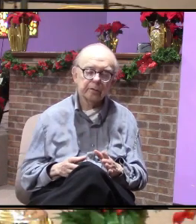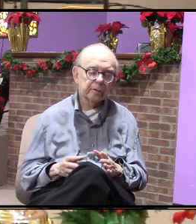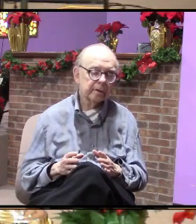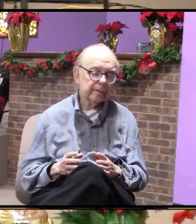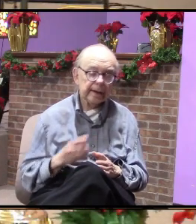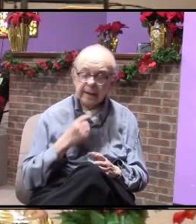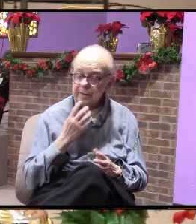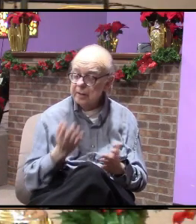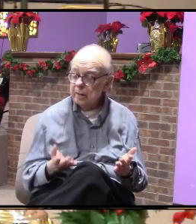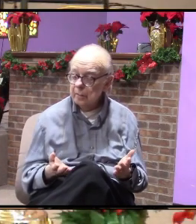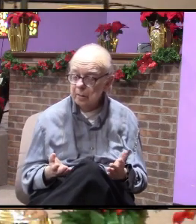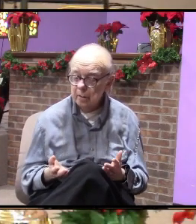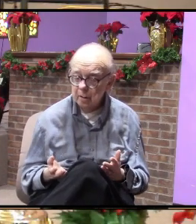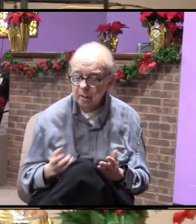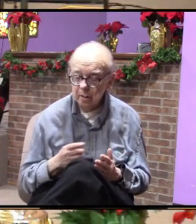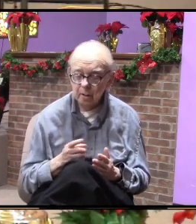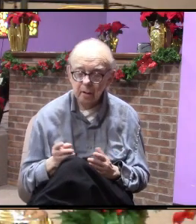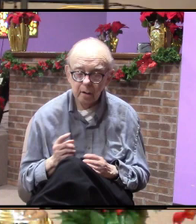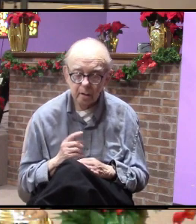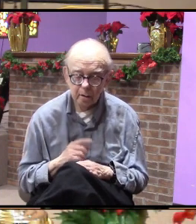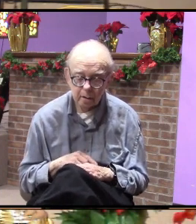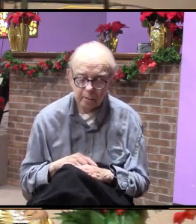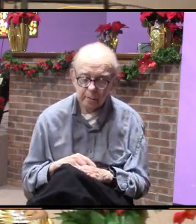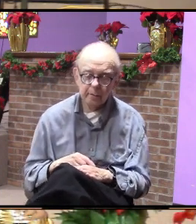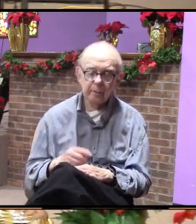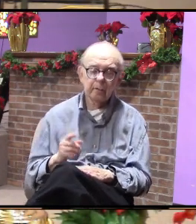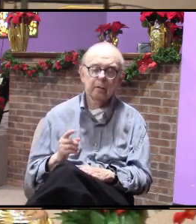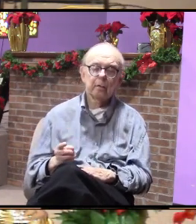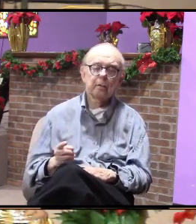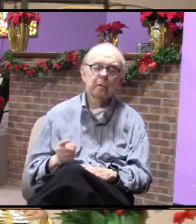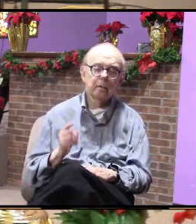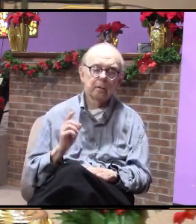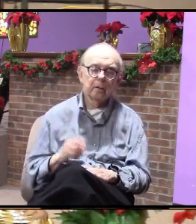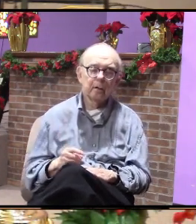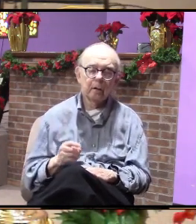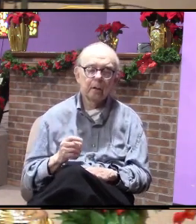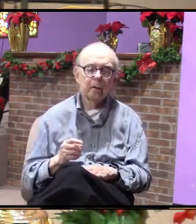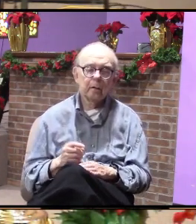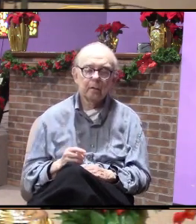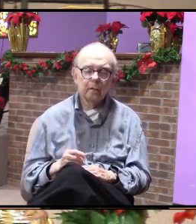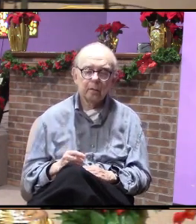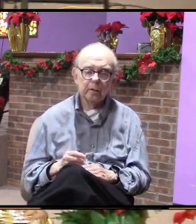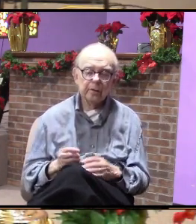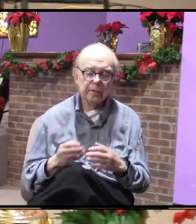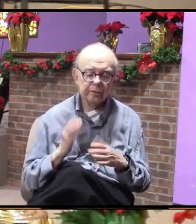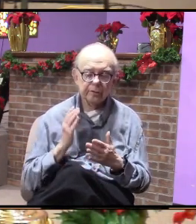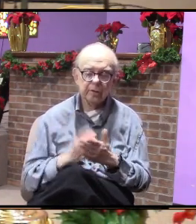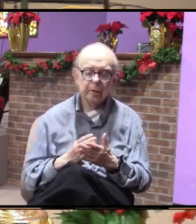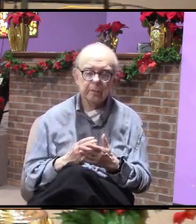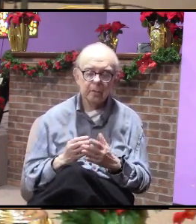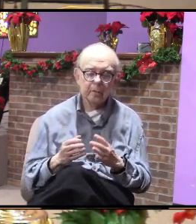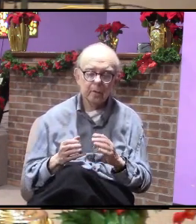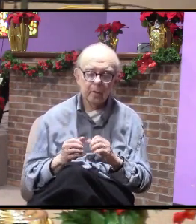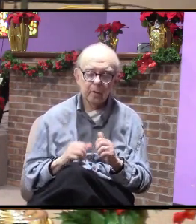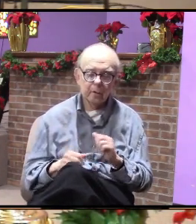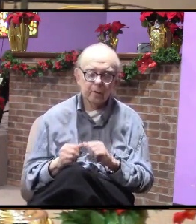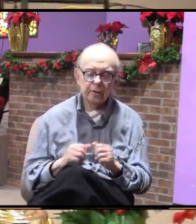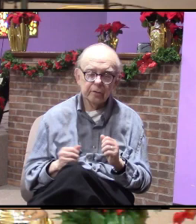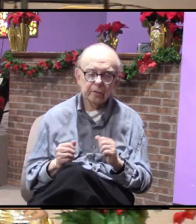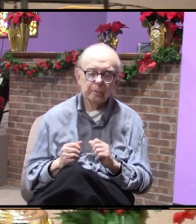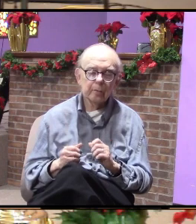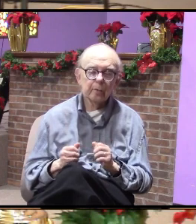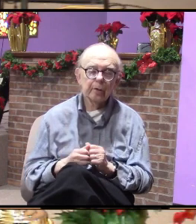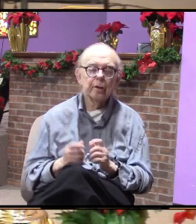saying? There are times, ladies and gentlemen, that you need to cut off relationships with certain people.